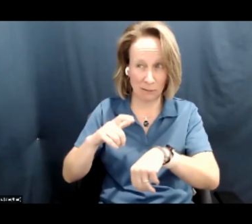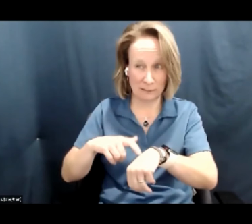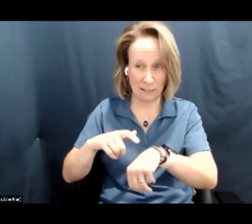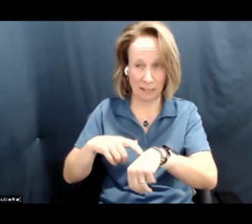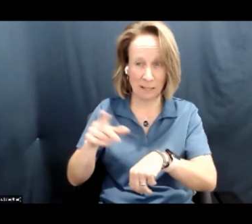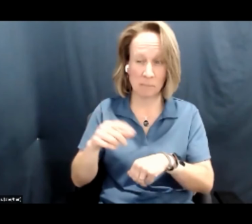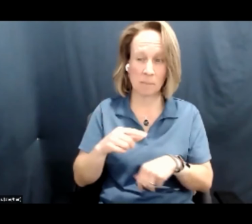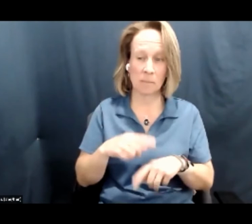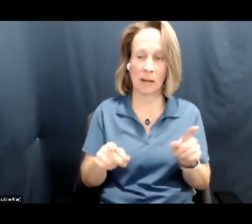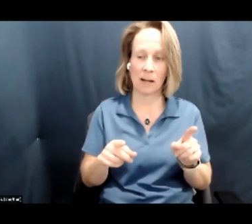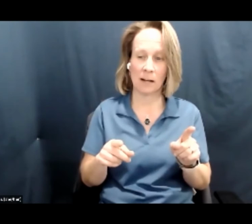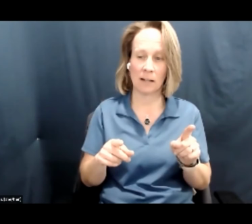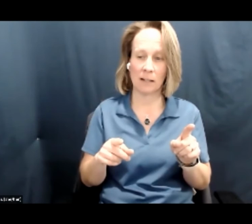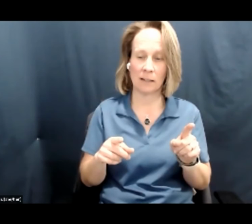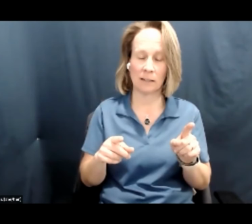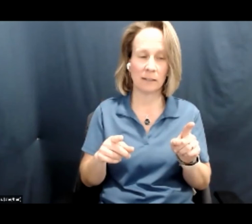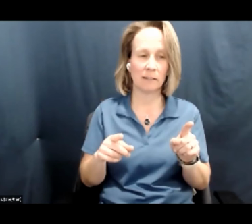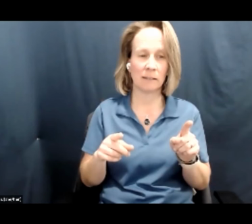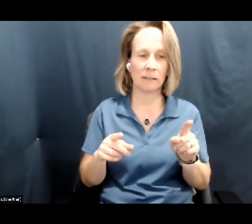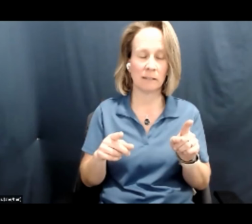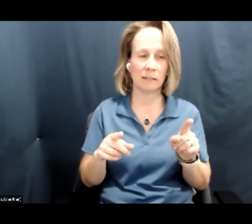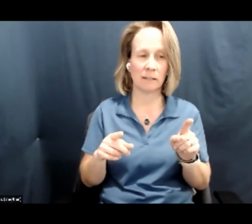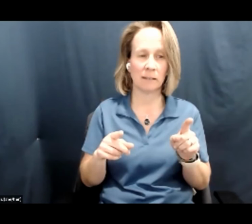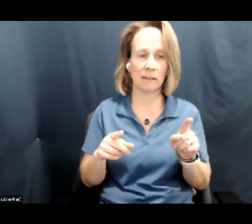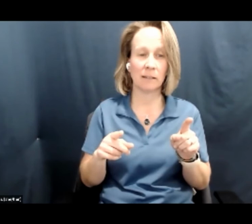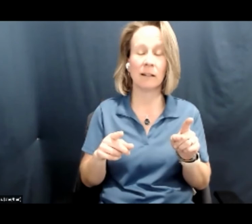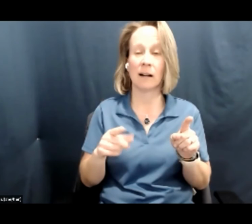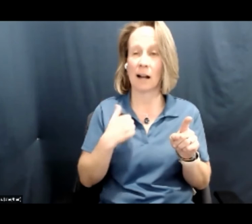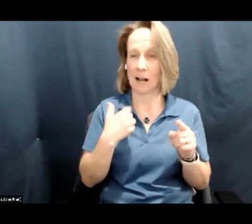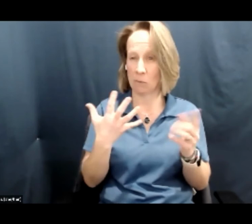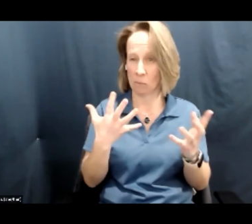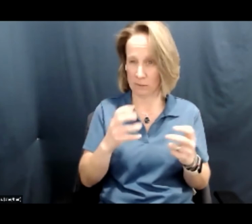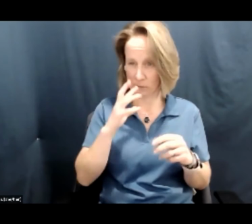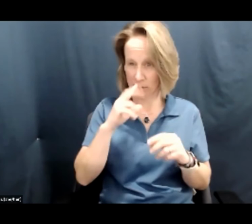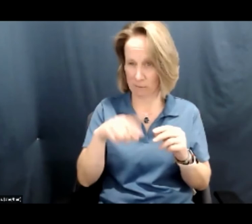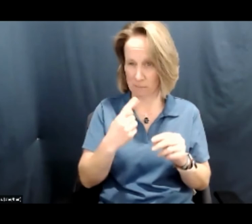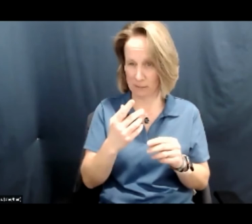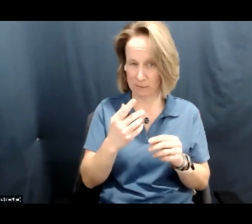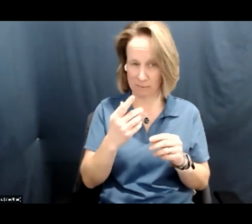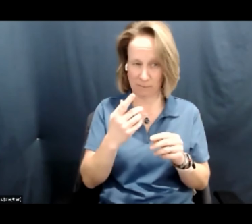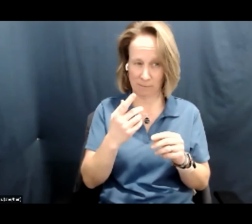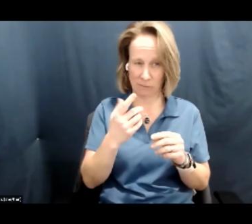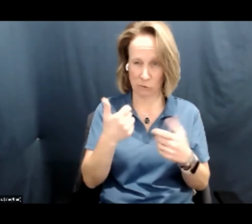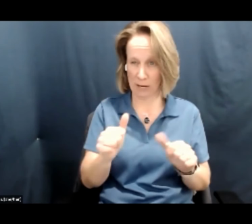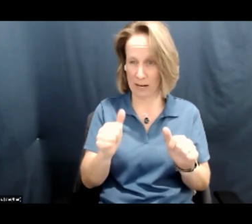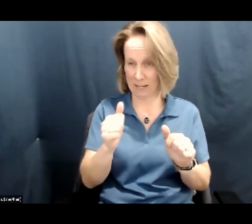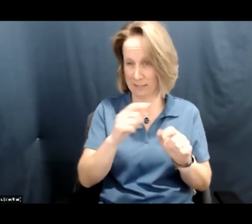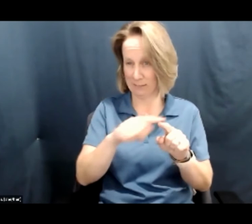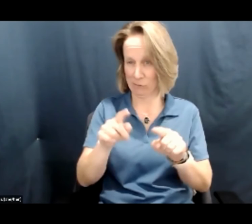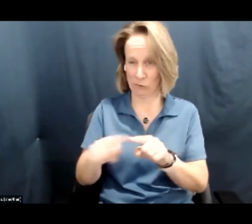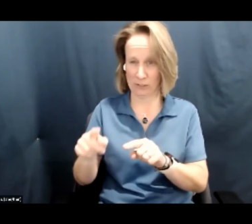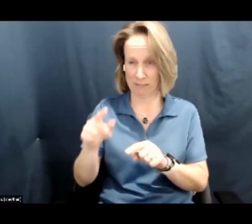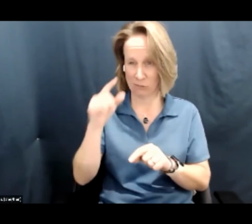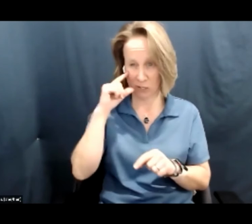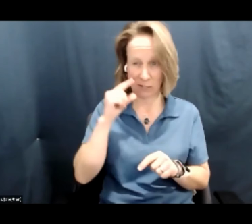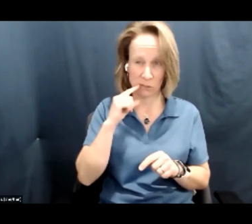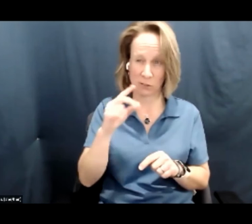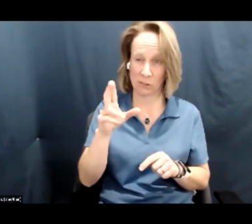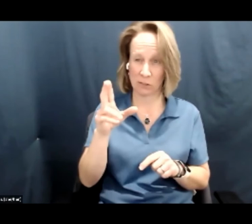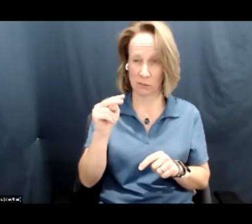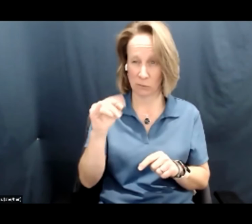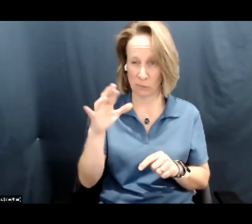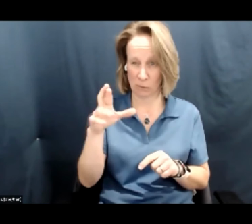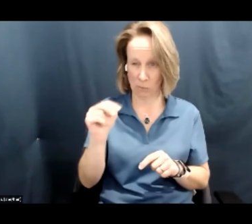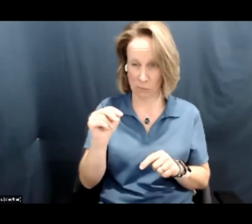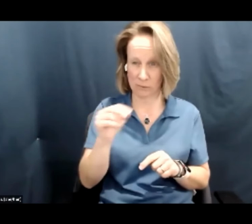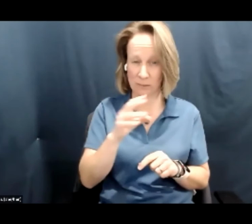But I just want us to kind of go through some different gender unicorns, and see if we